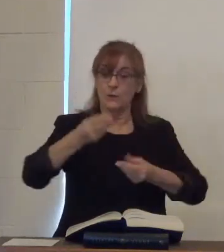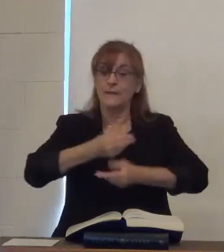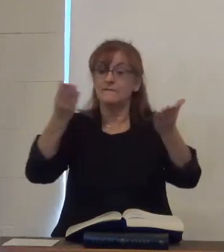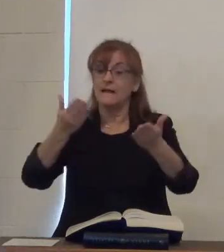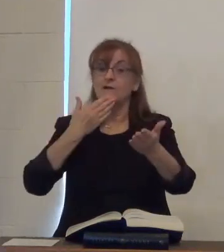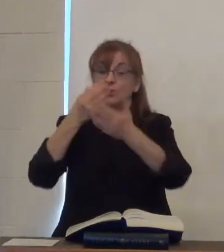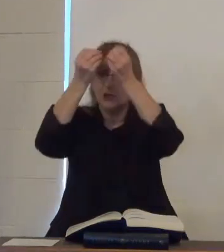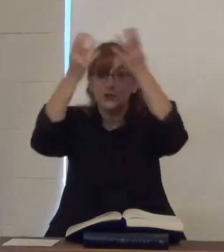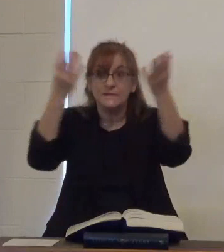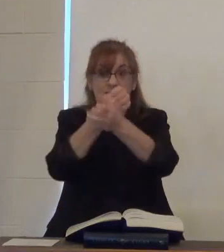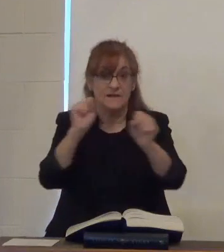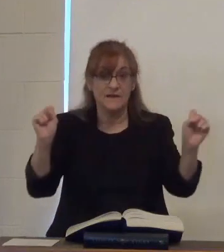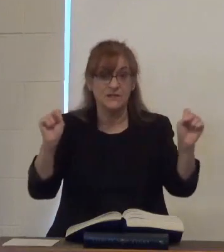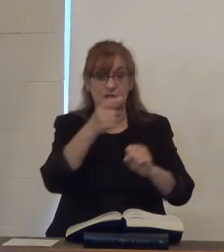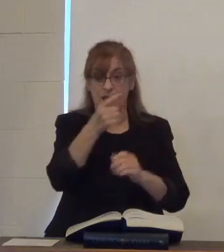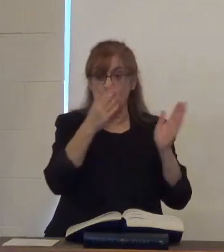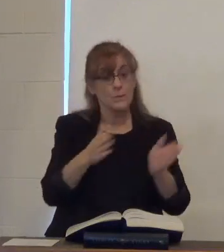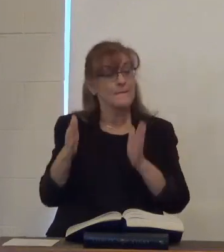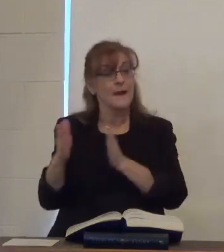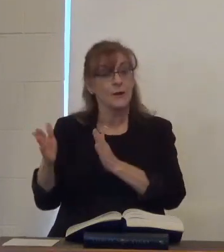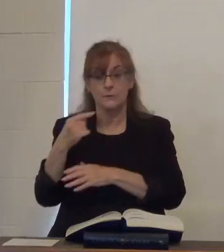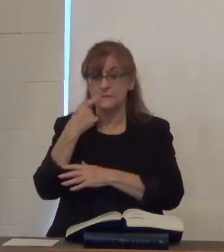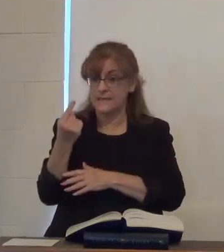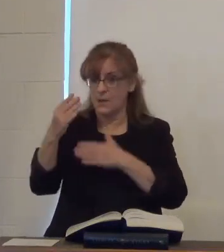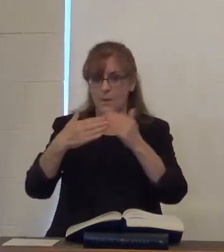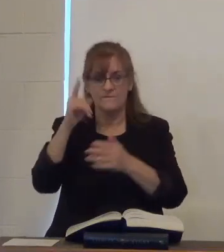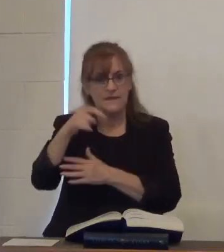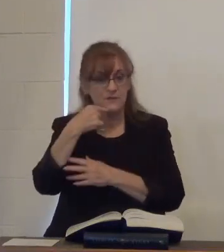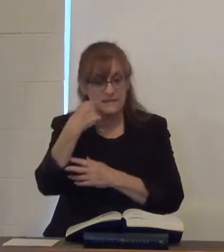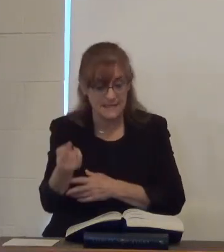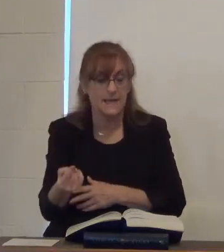salvation? Are you prepared, as the apostles were, to say what needed to be said?